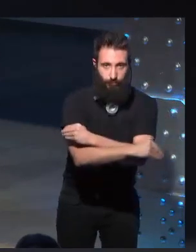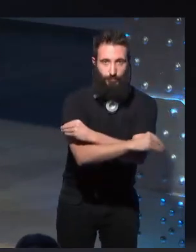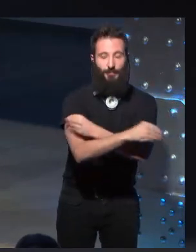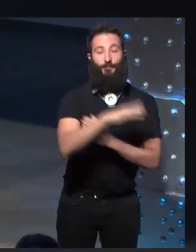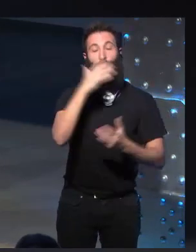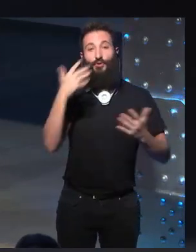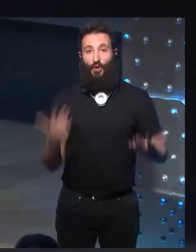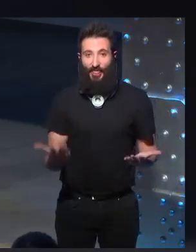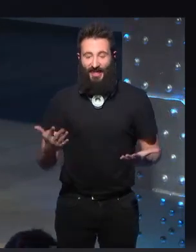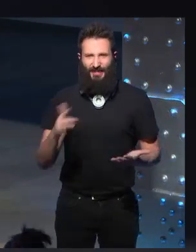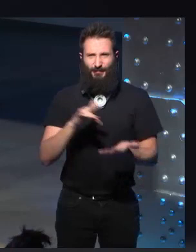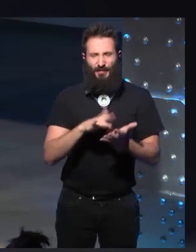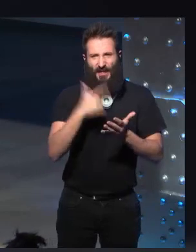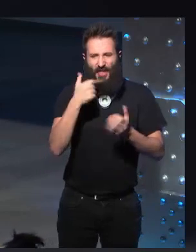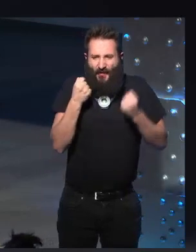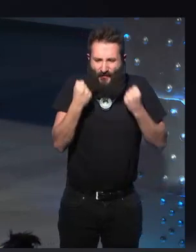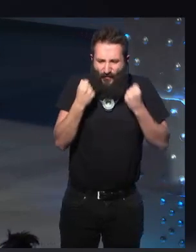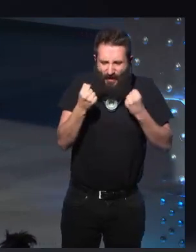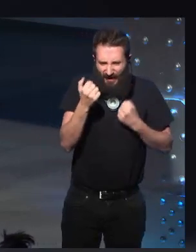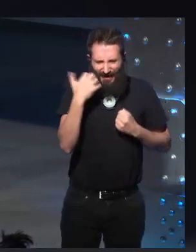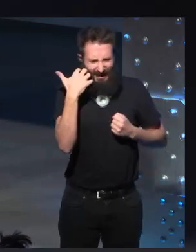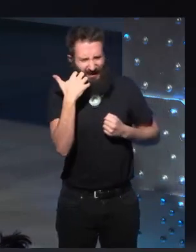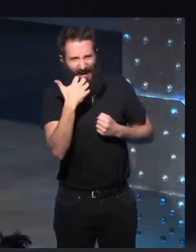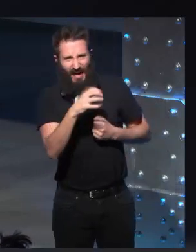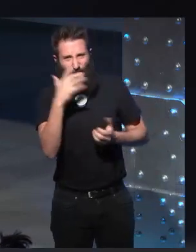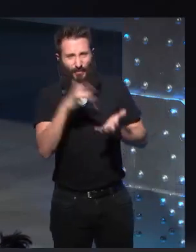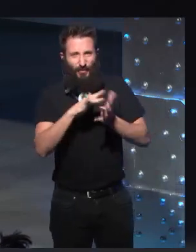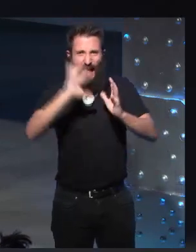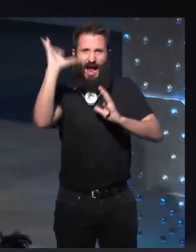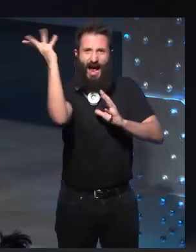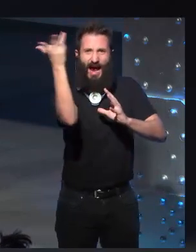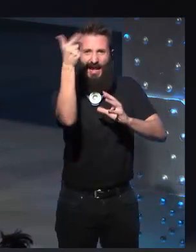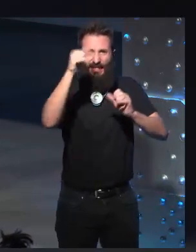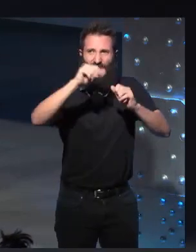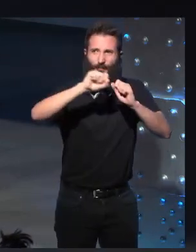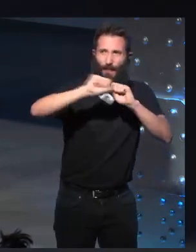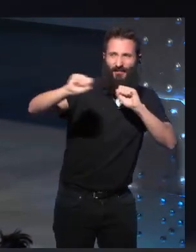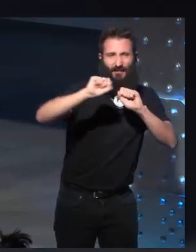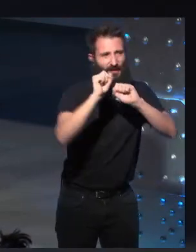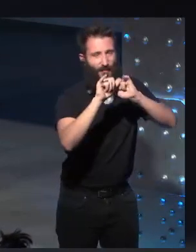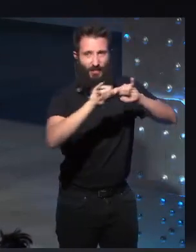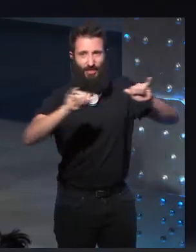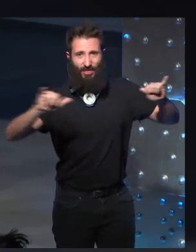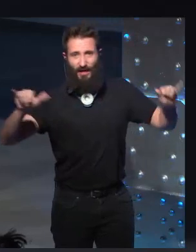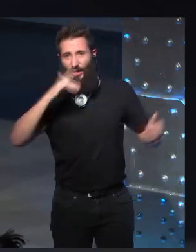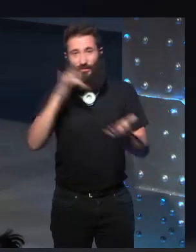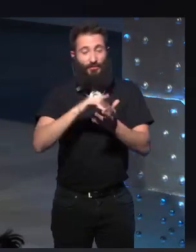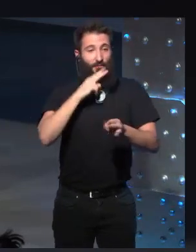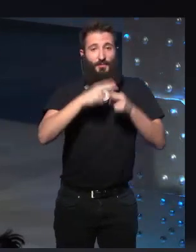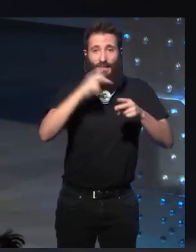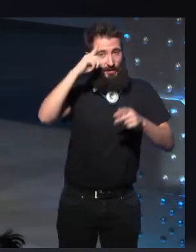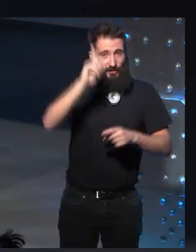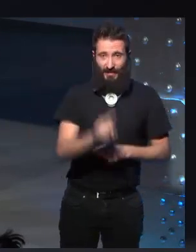strange force that repels, that anti-gravity force? No one has a clue. It's called dark